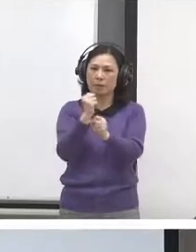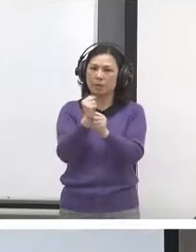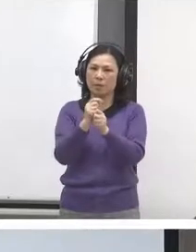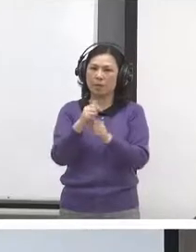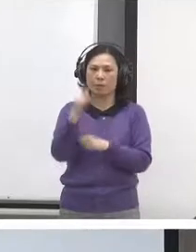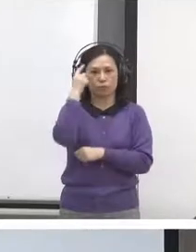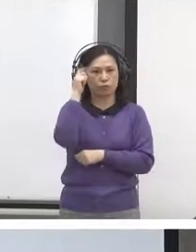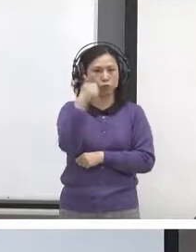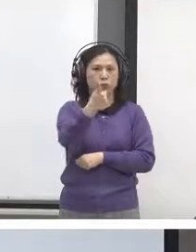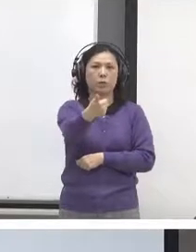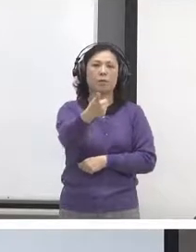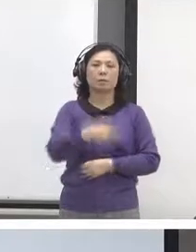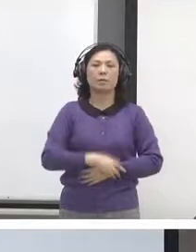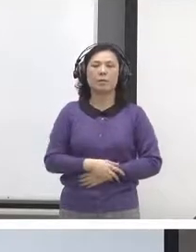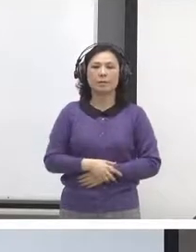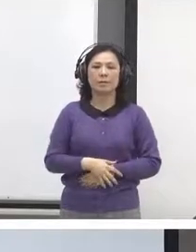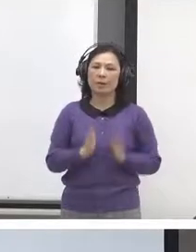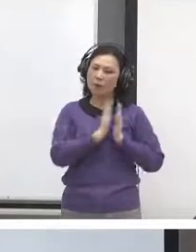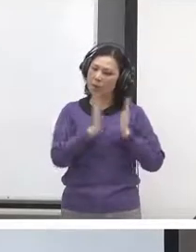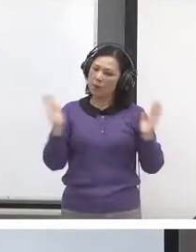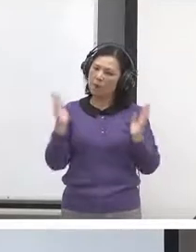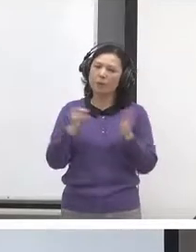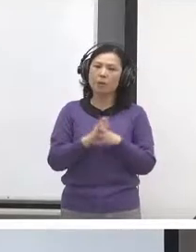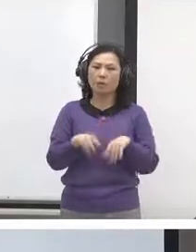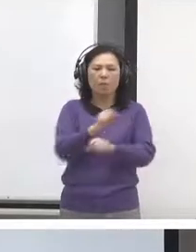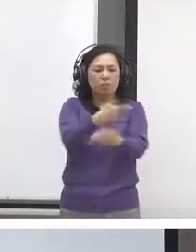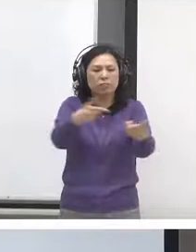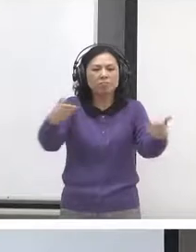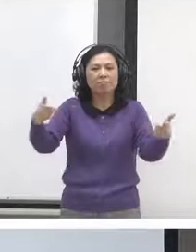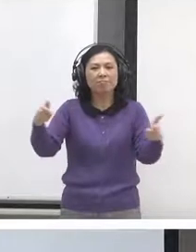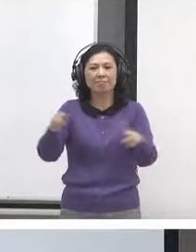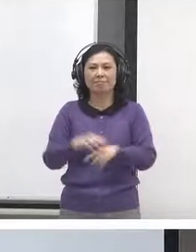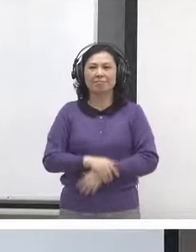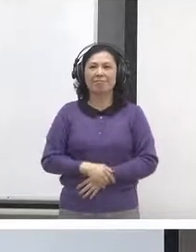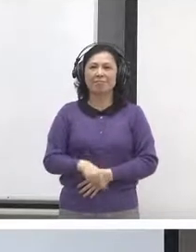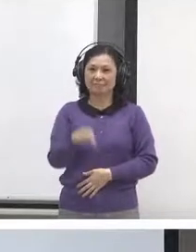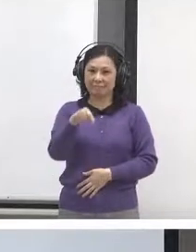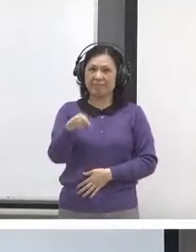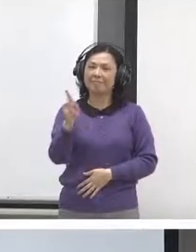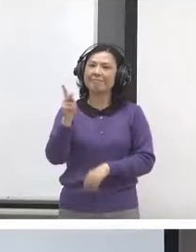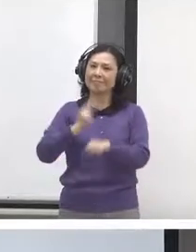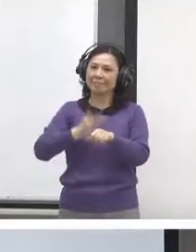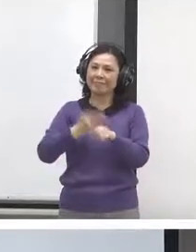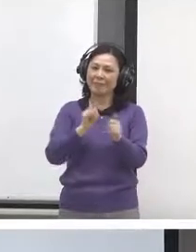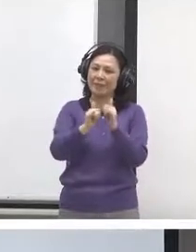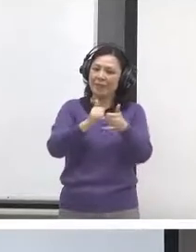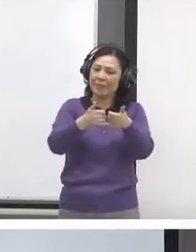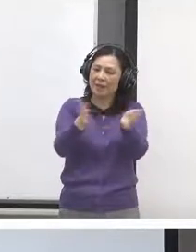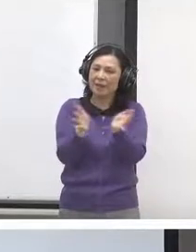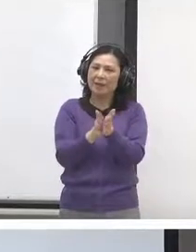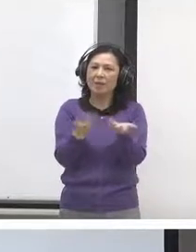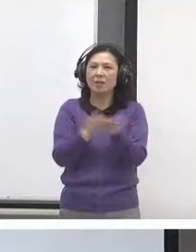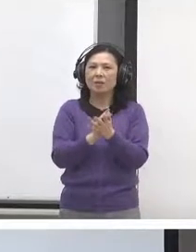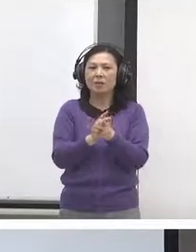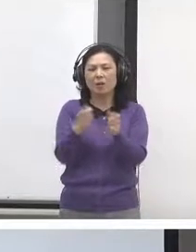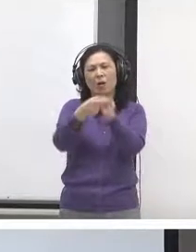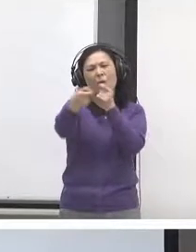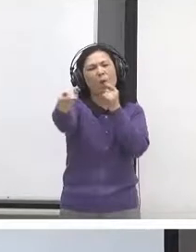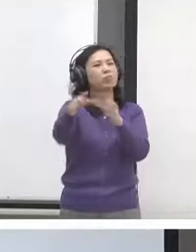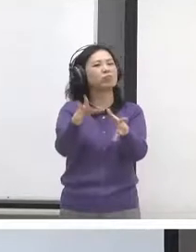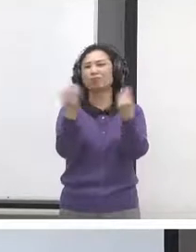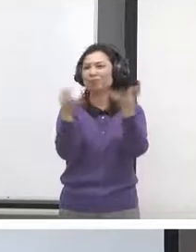Diversity and inclusion in the tech community. You don't have to venture very far to realize that there's a very stark